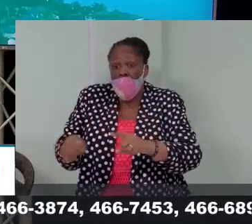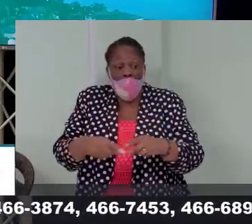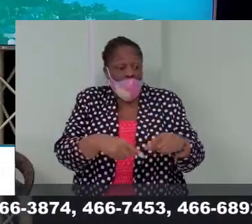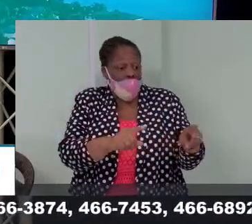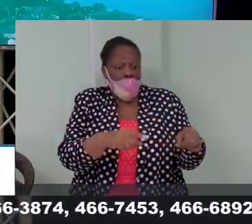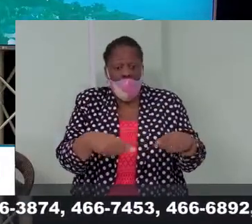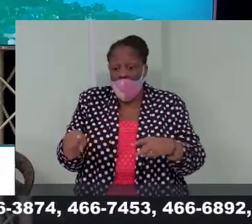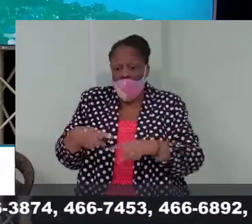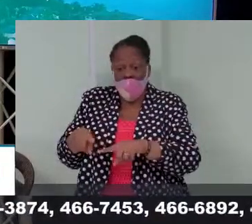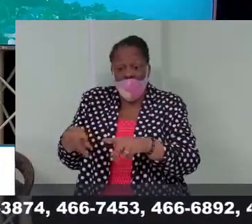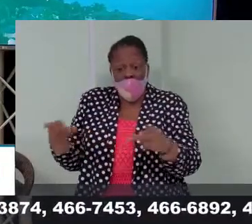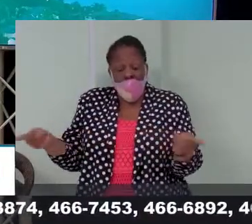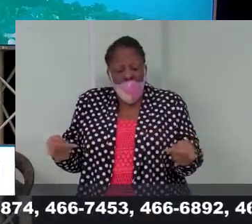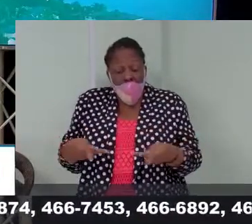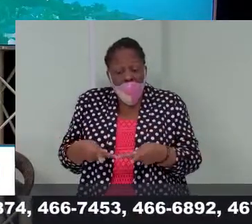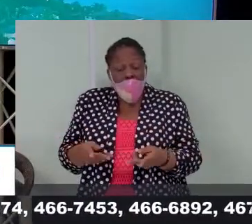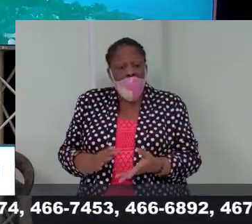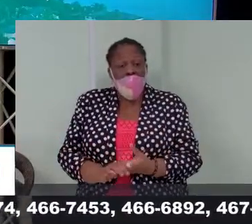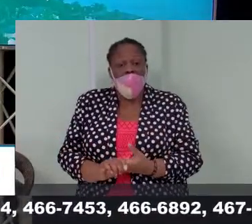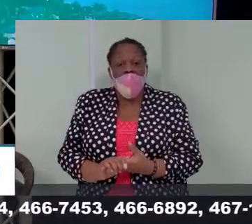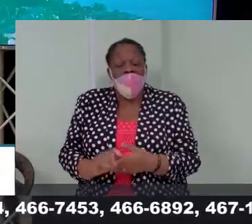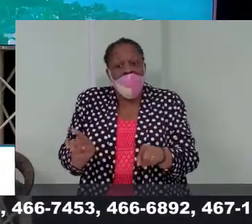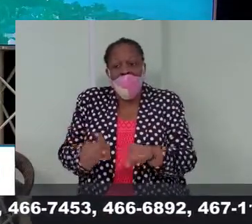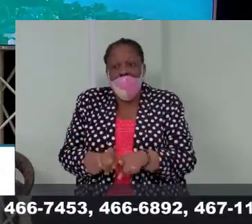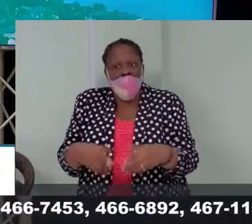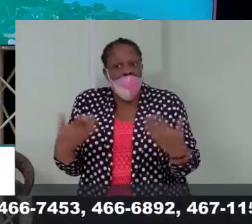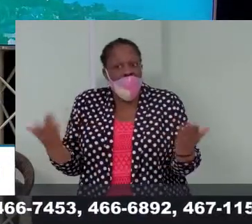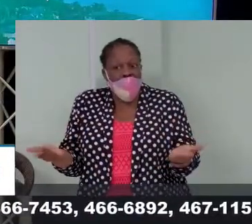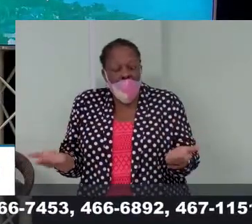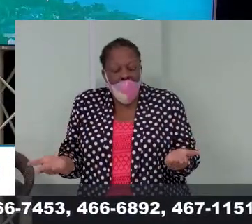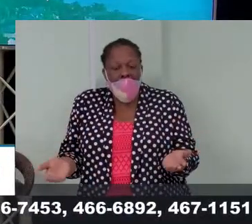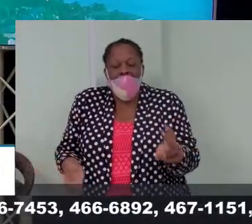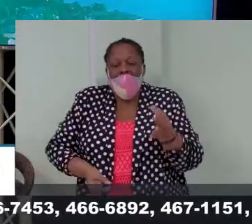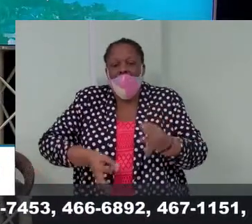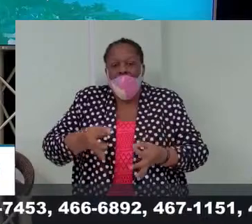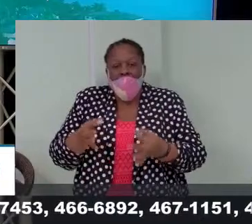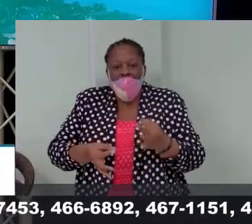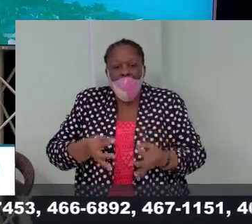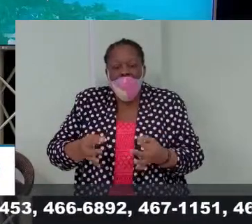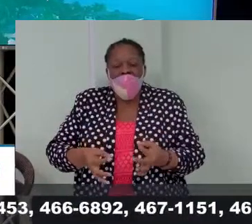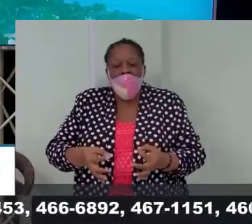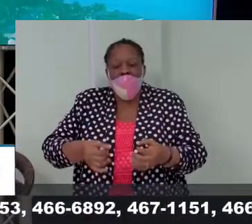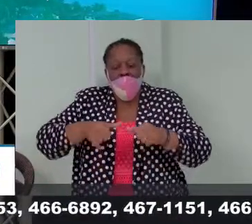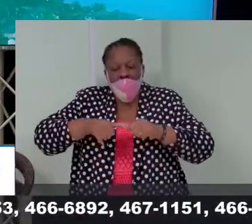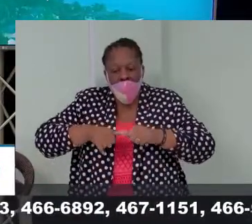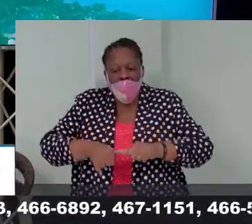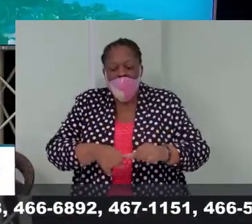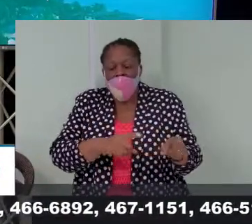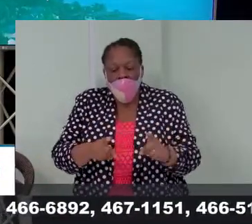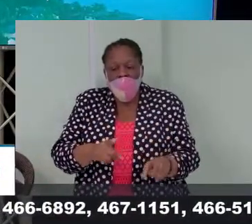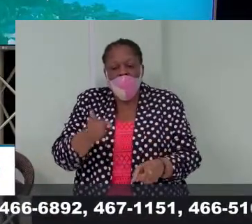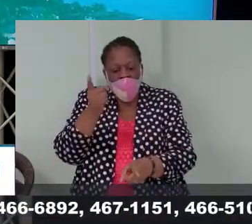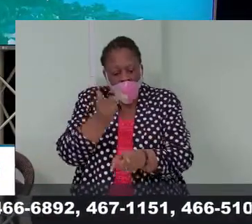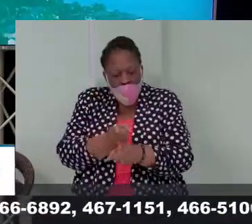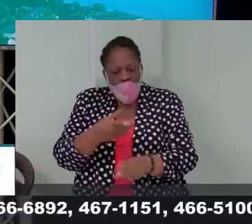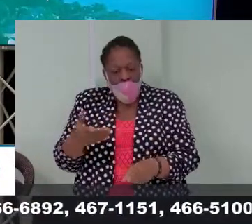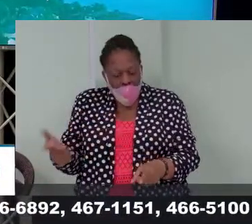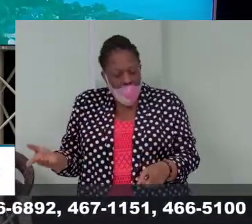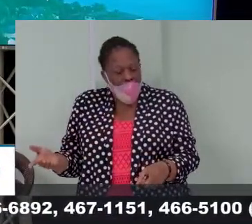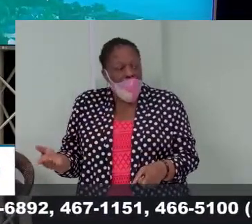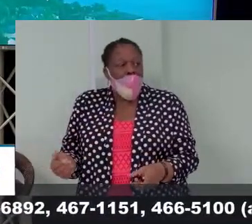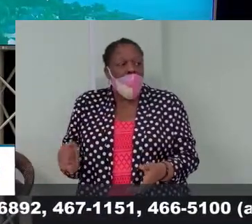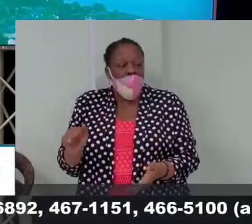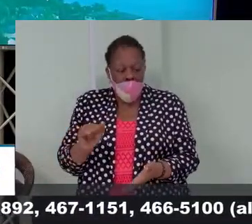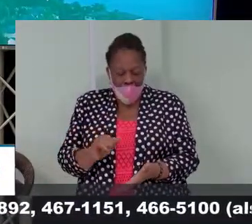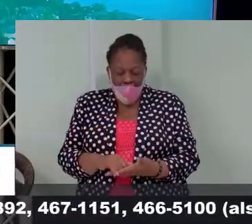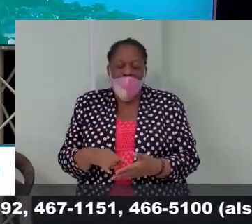that we could have others, but once we continue doing what needs to be done to prevent the spread, we would